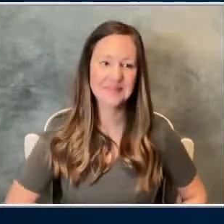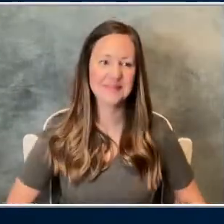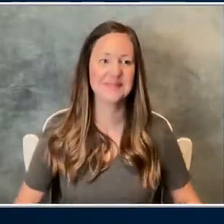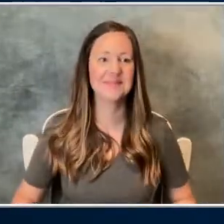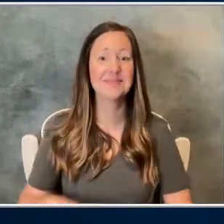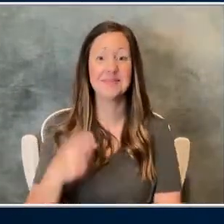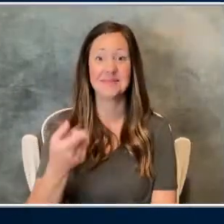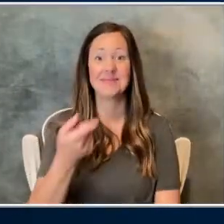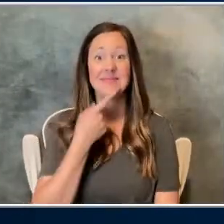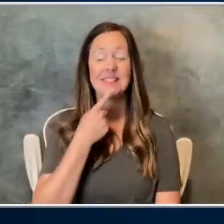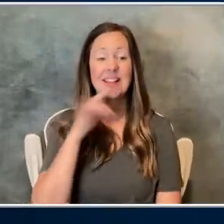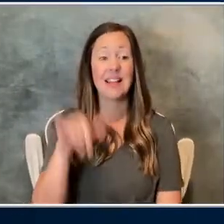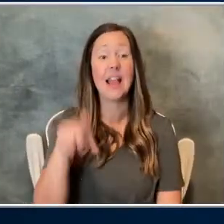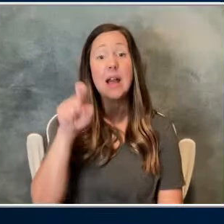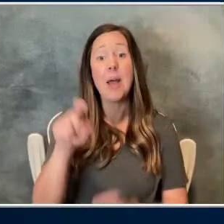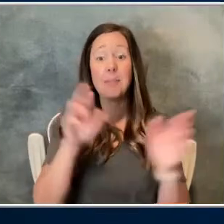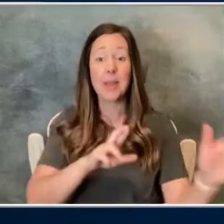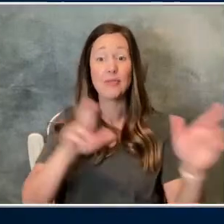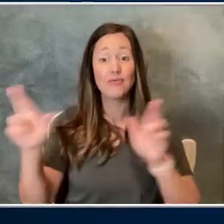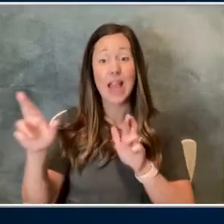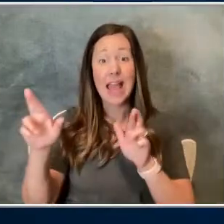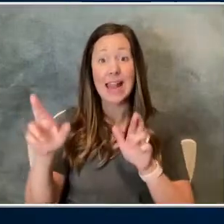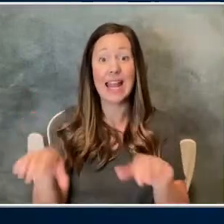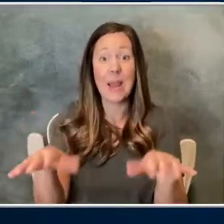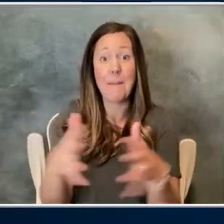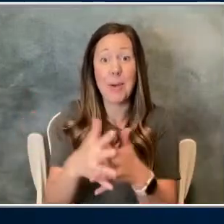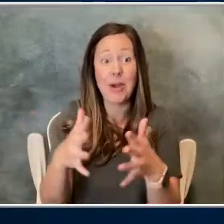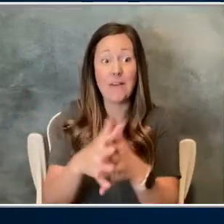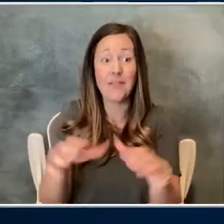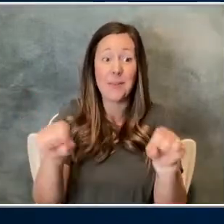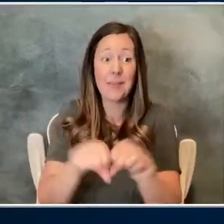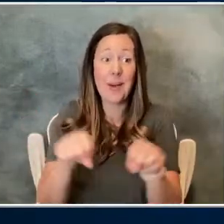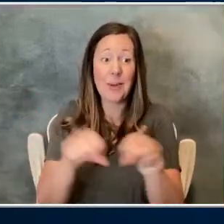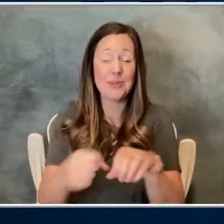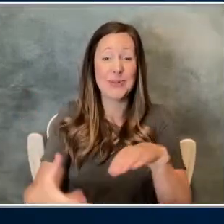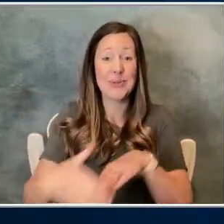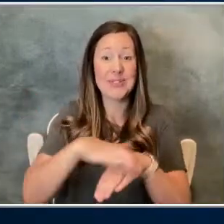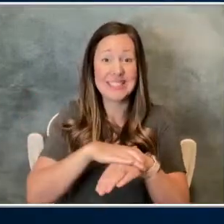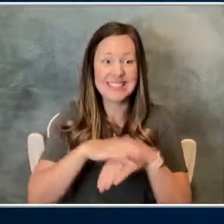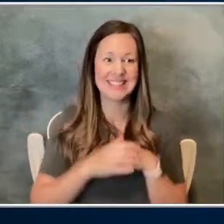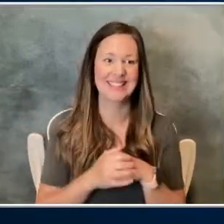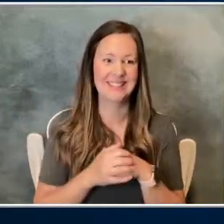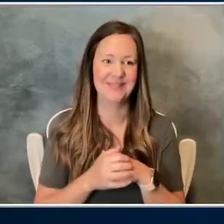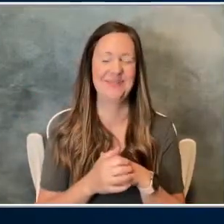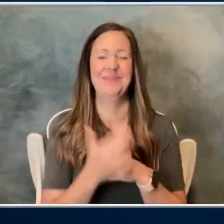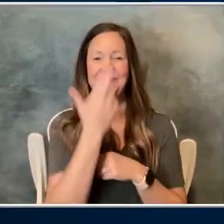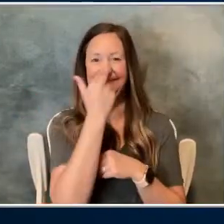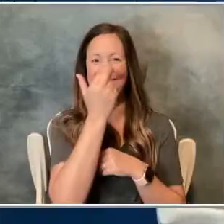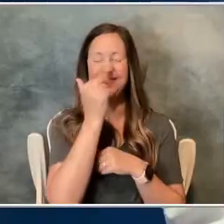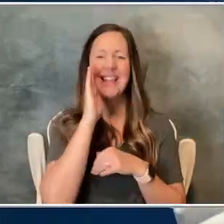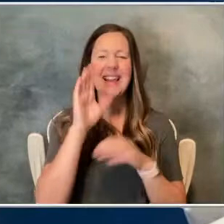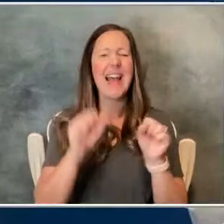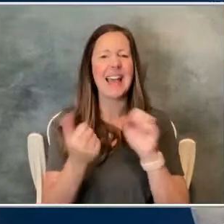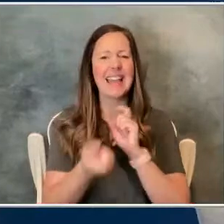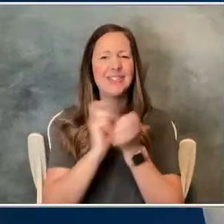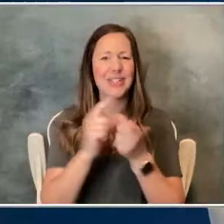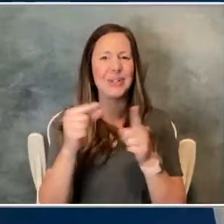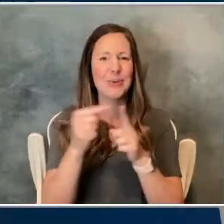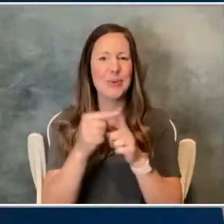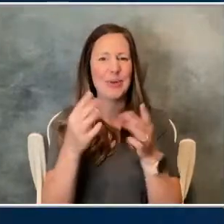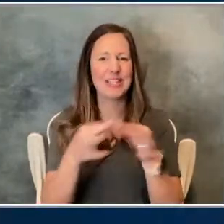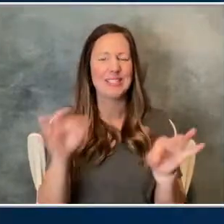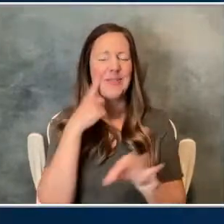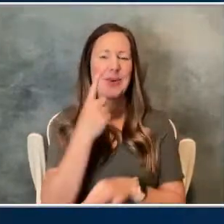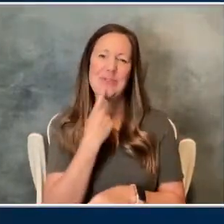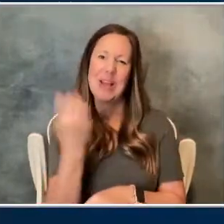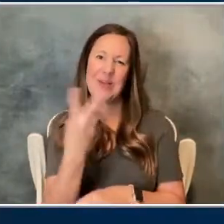ready to put on your football shoes. I think it may have been Long White Road, but we can modify it on Red Wednesday. All right. Well, thank you,